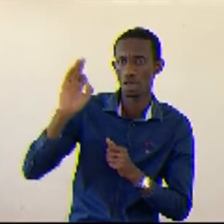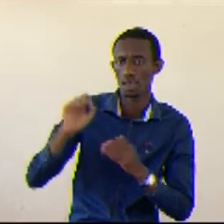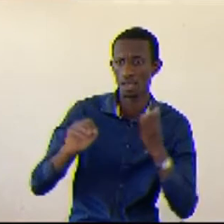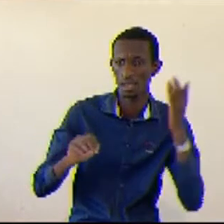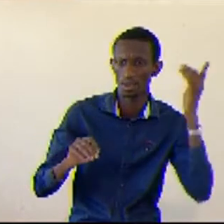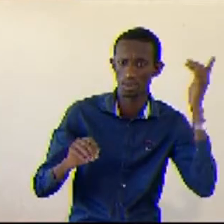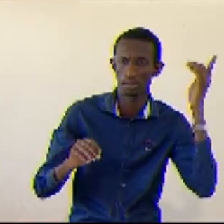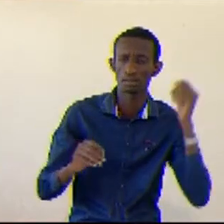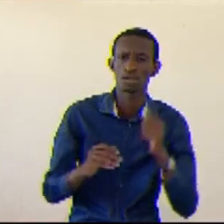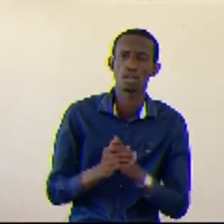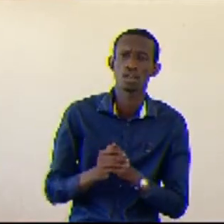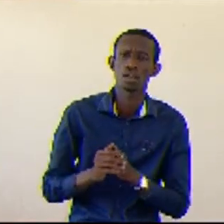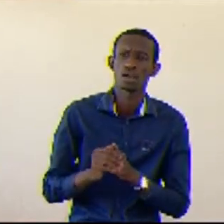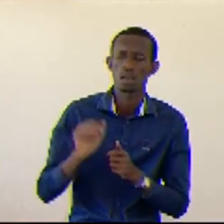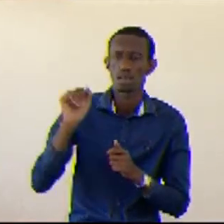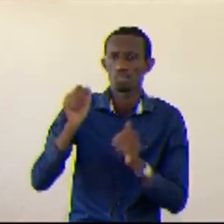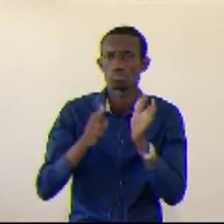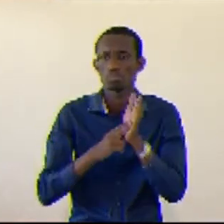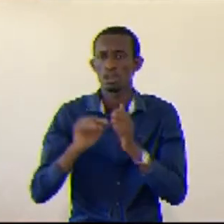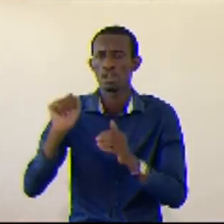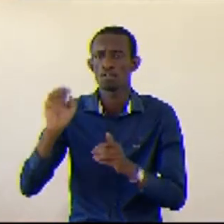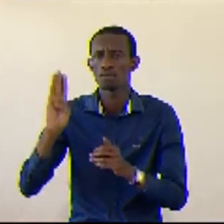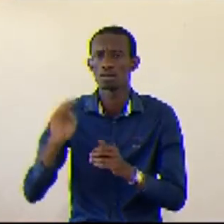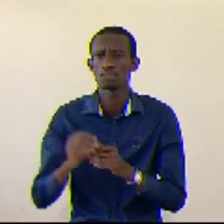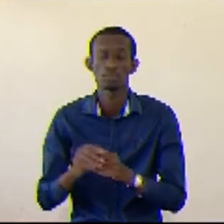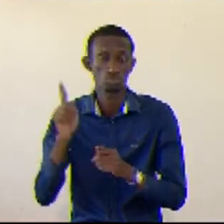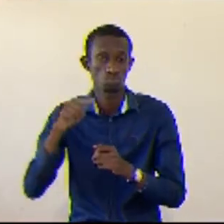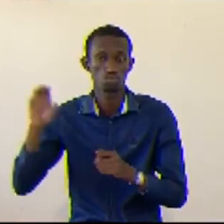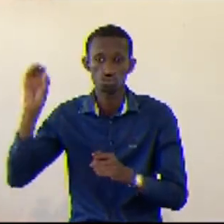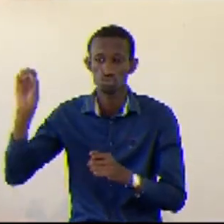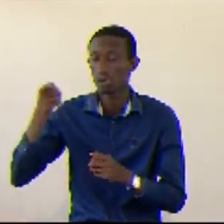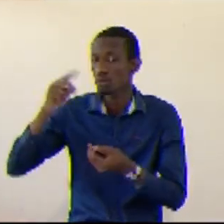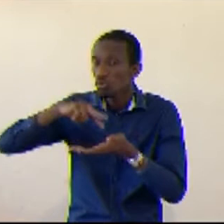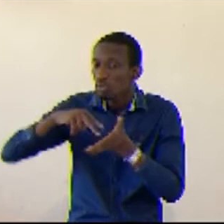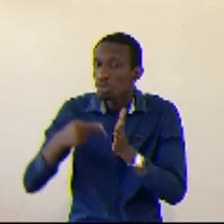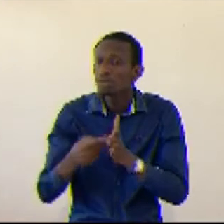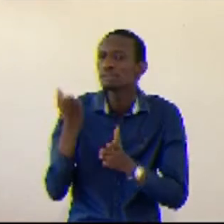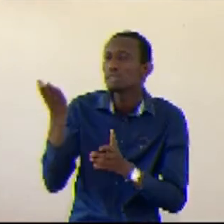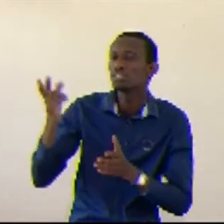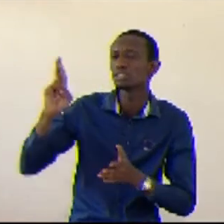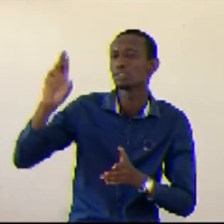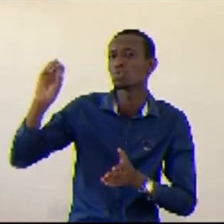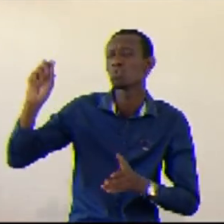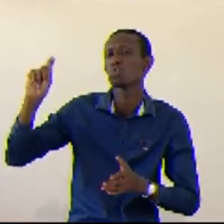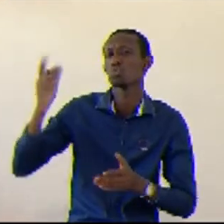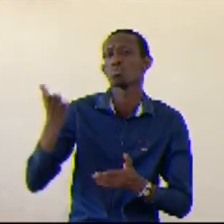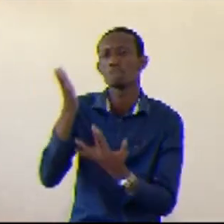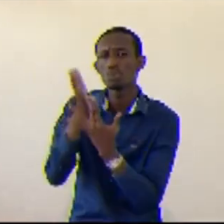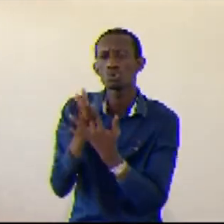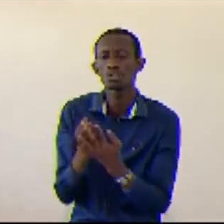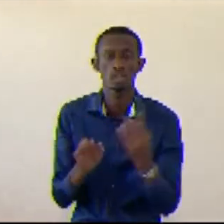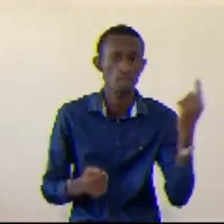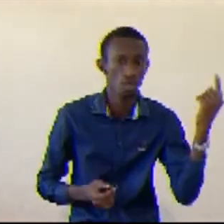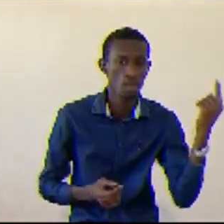B is less than 0, means that there is a root between A and B.